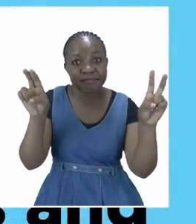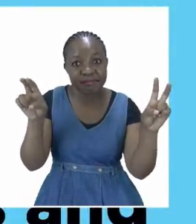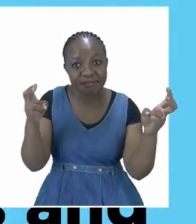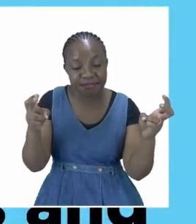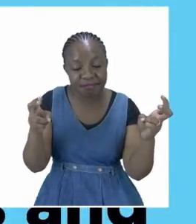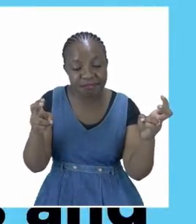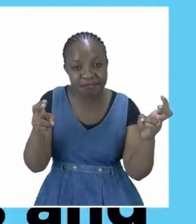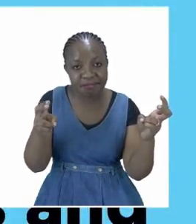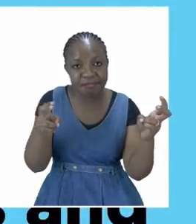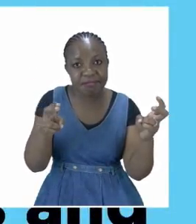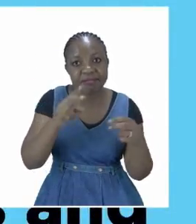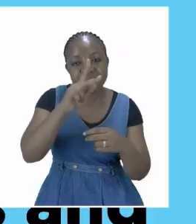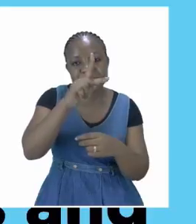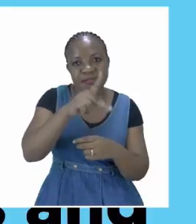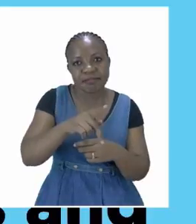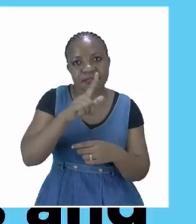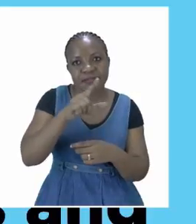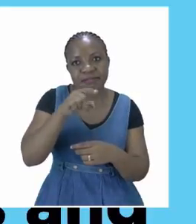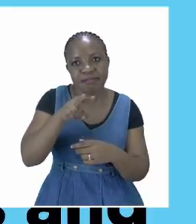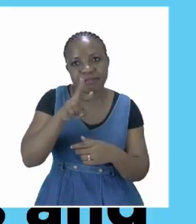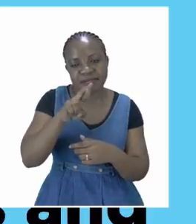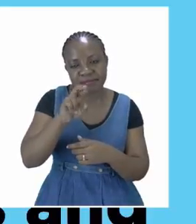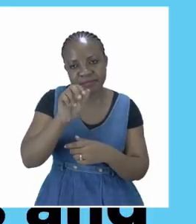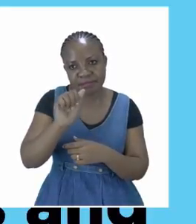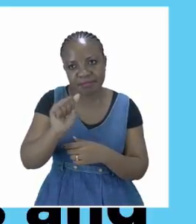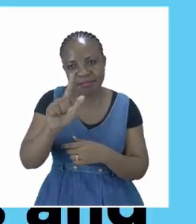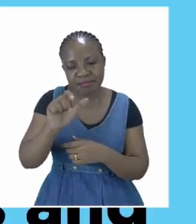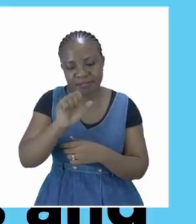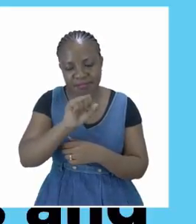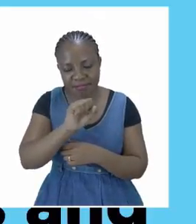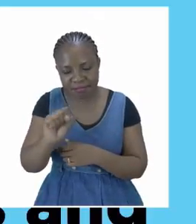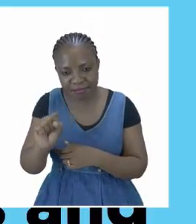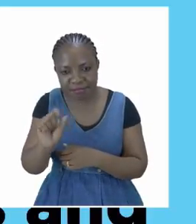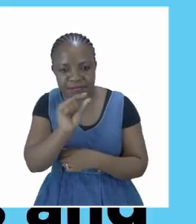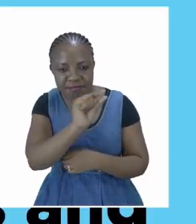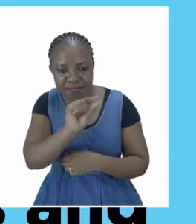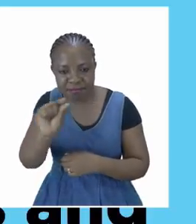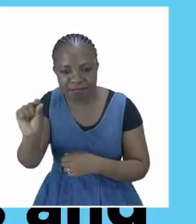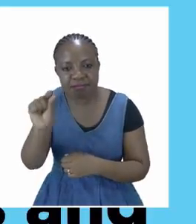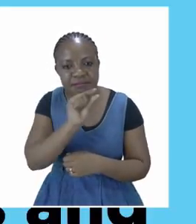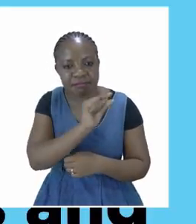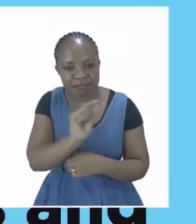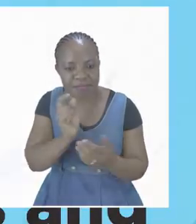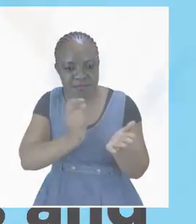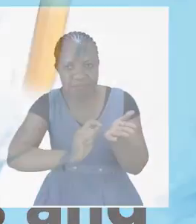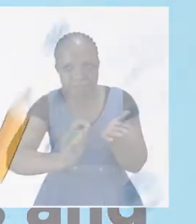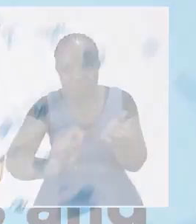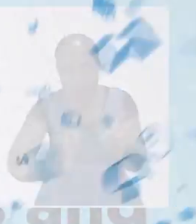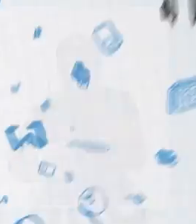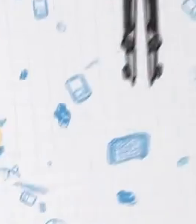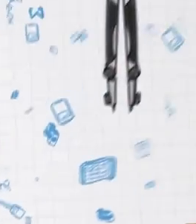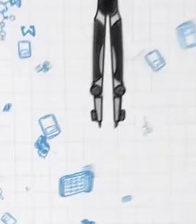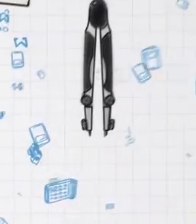all about plurals and sentence construction.